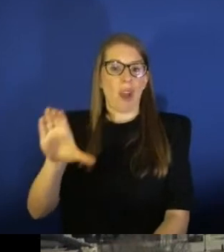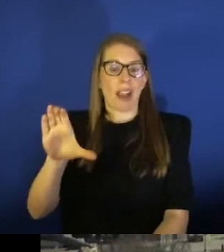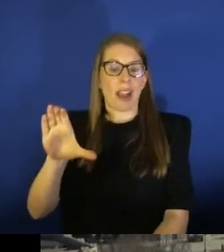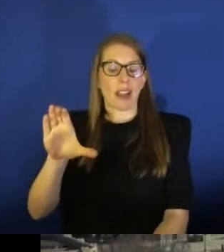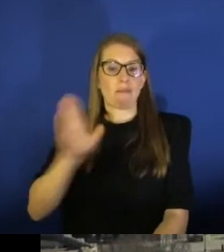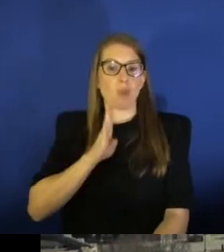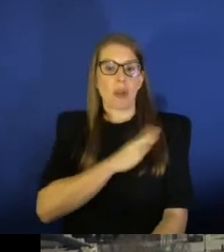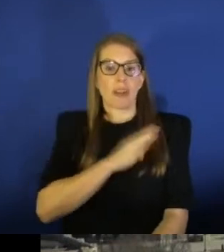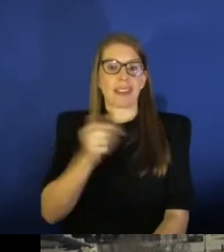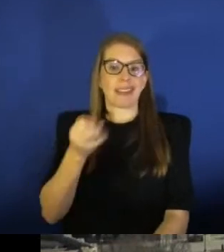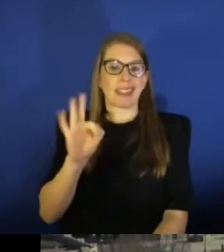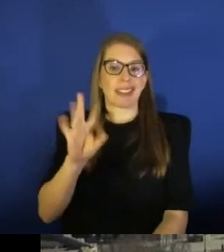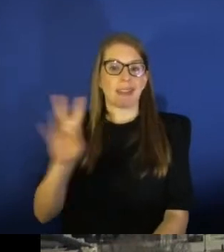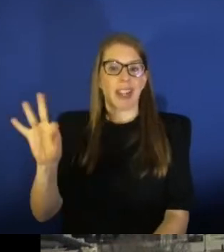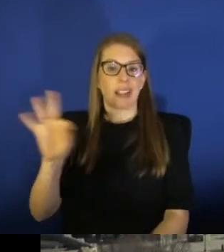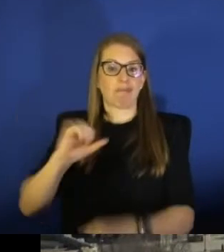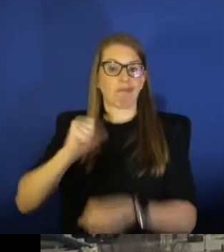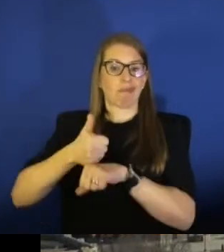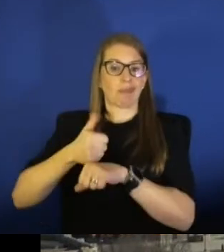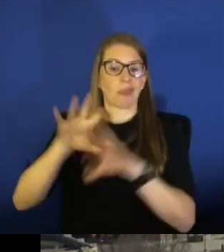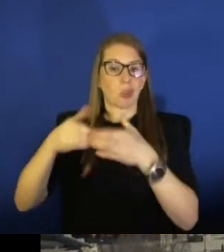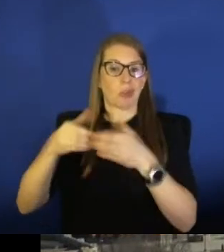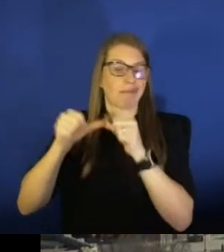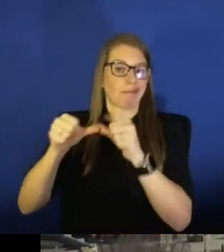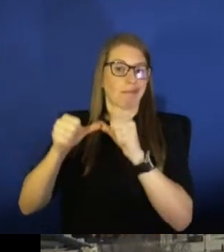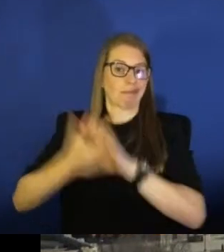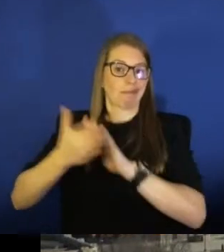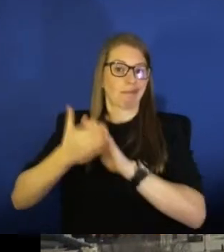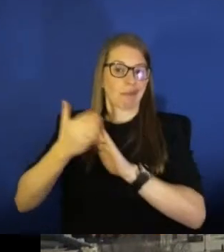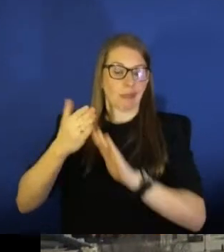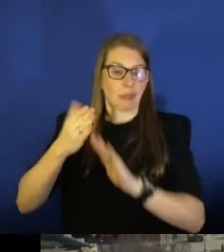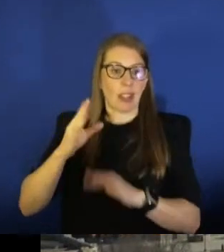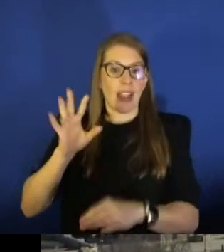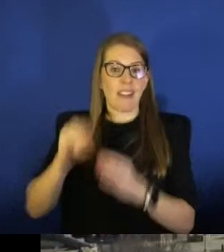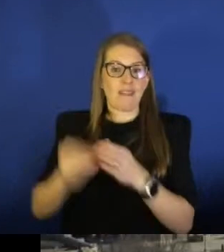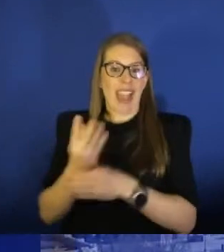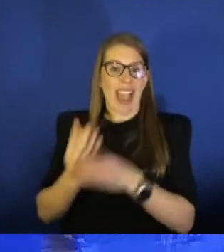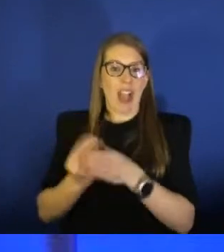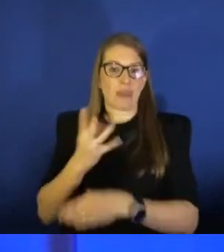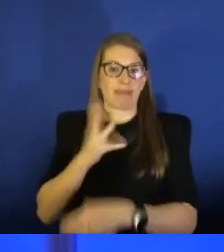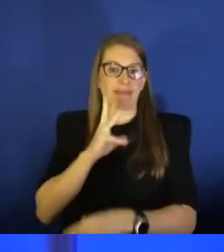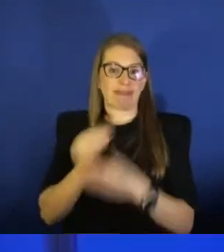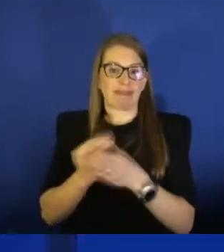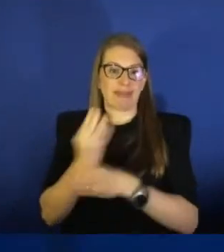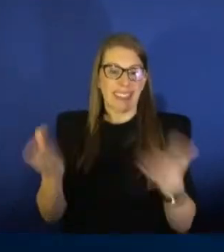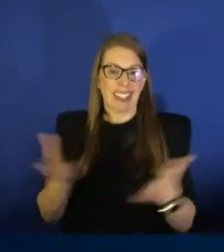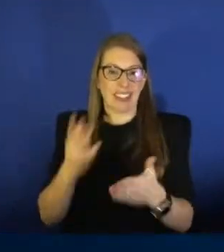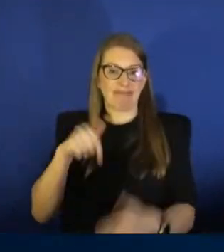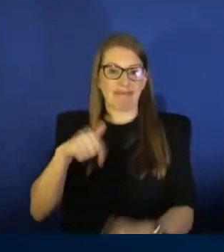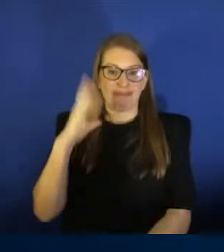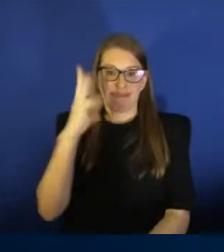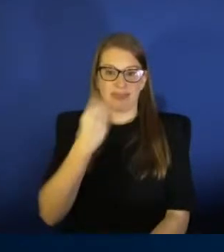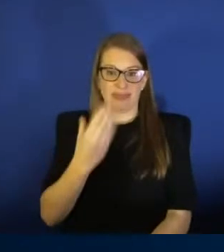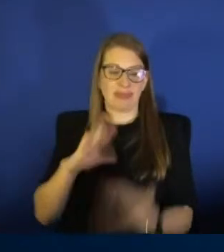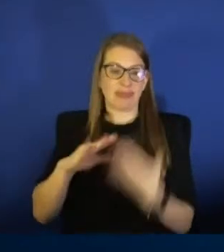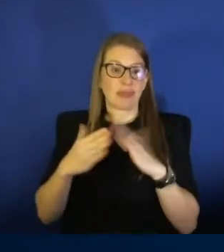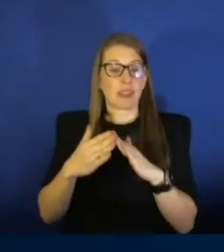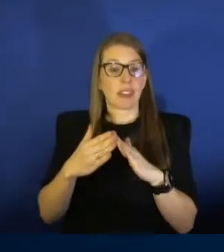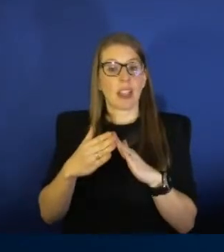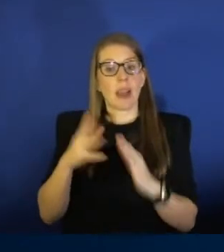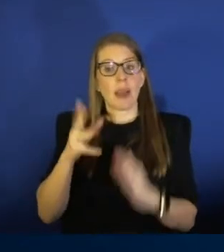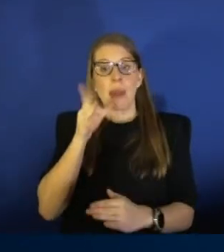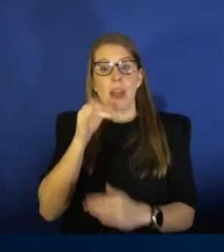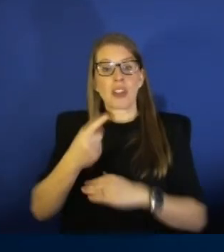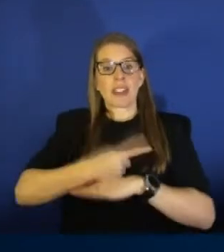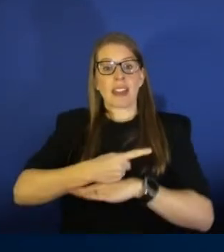she founded the group to help maintain the fountains in our beautiful city. Mother's Day, just about a month away, and we want to hear some of those ideas. Get them